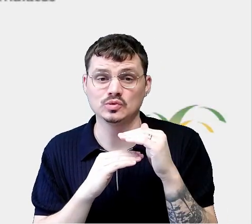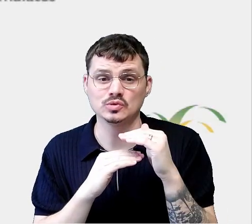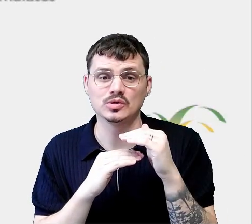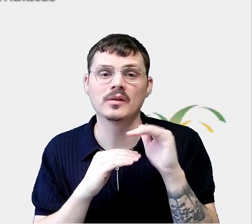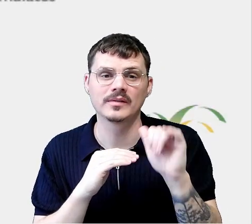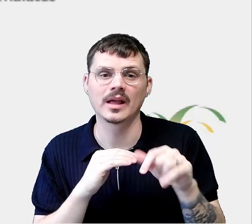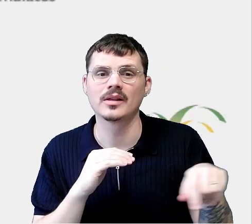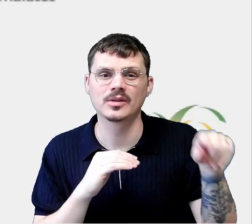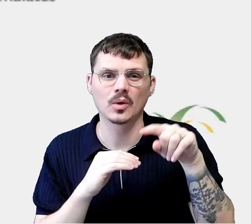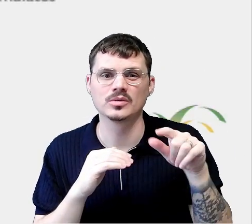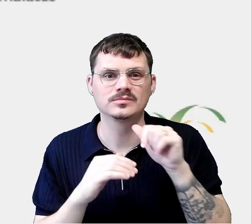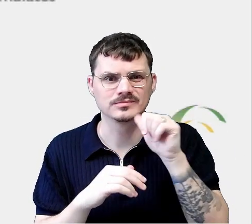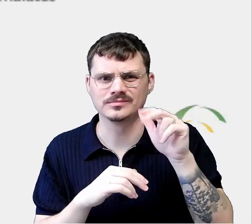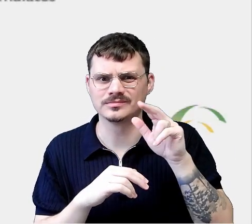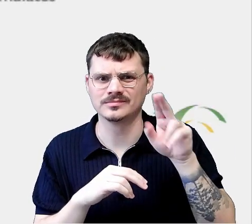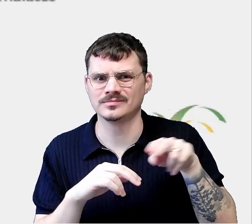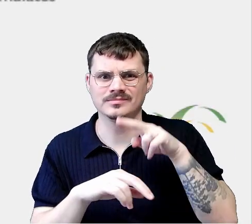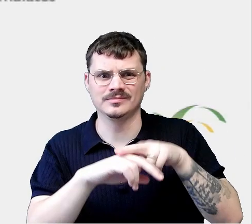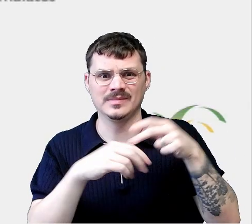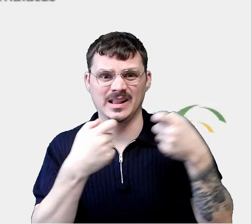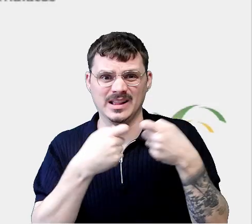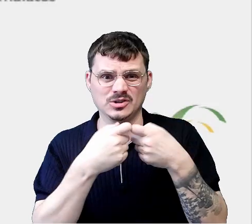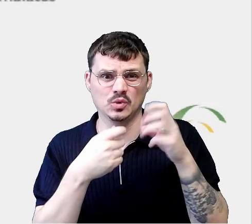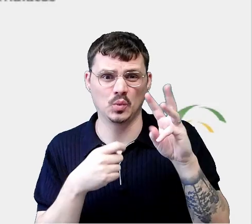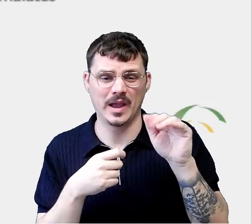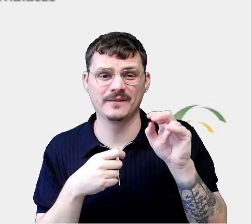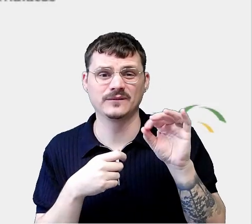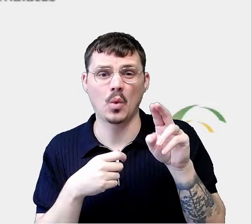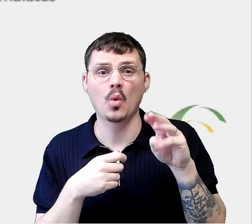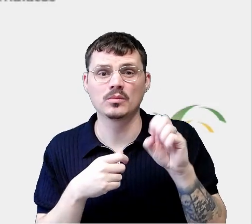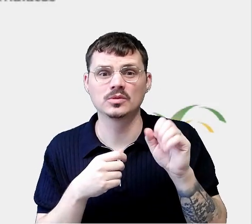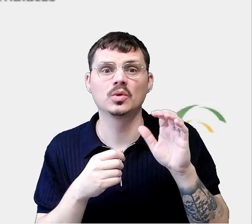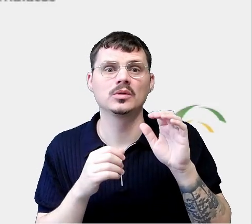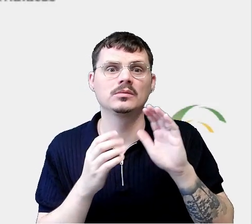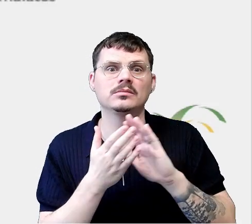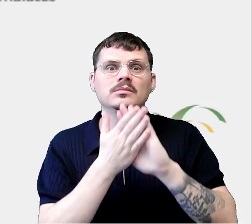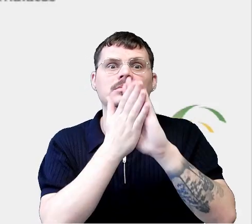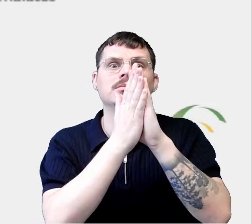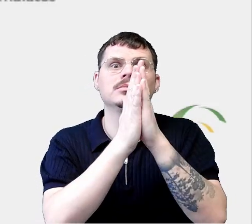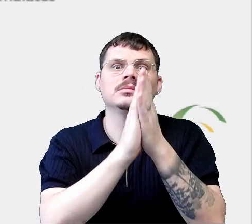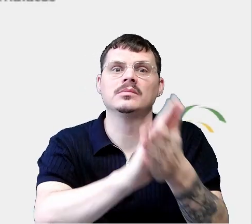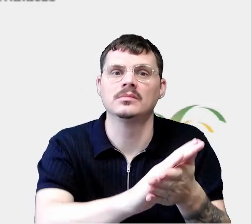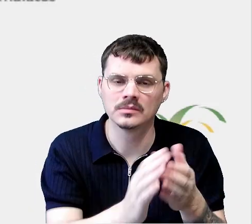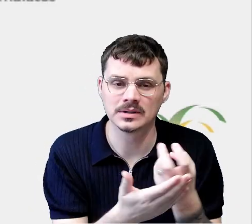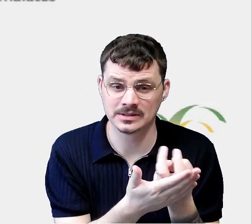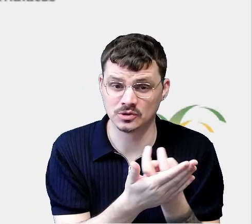likelihood of those abnormal electrical waveforms blossoming into seizures.